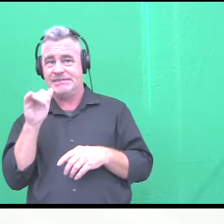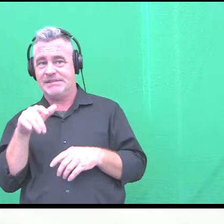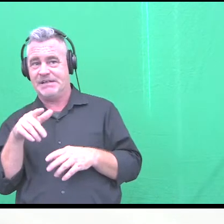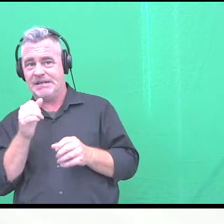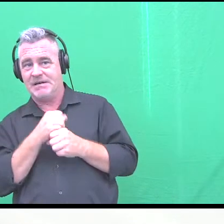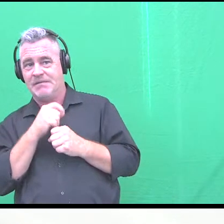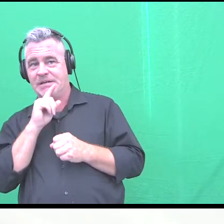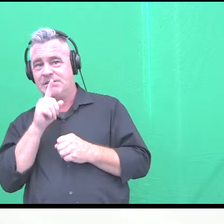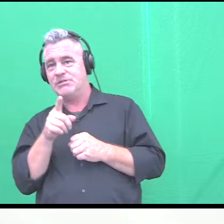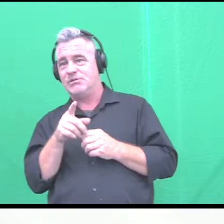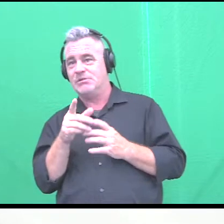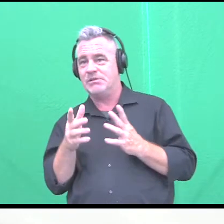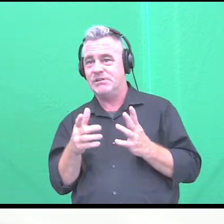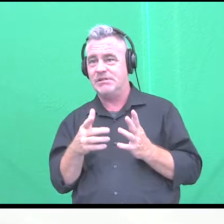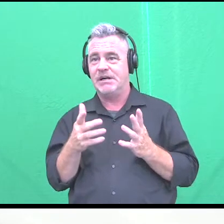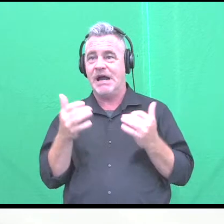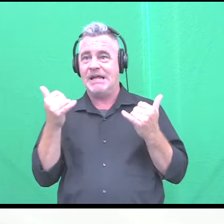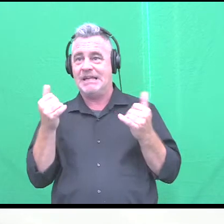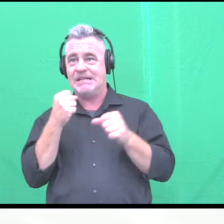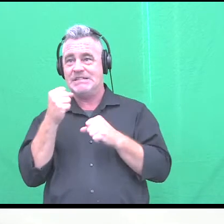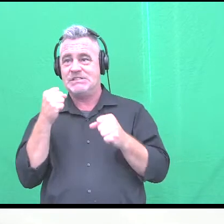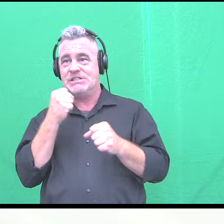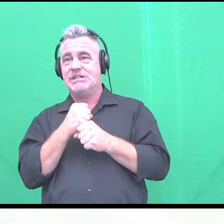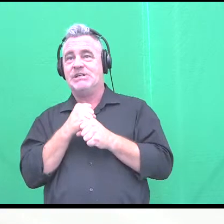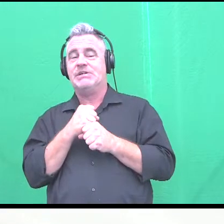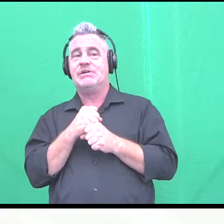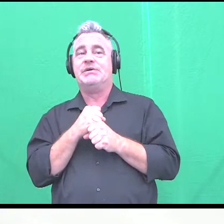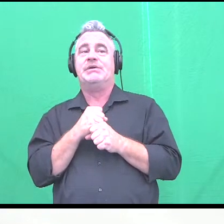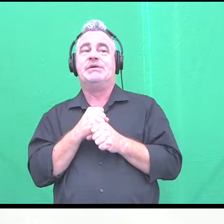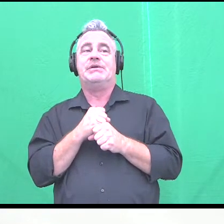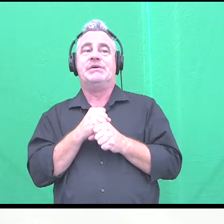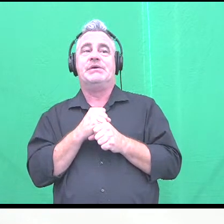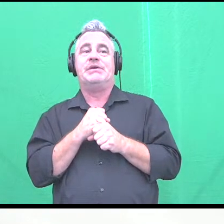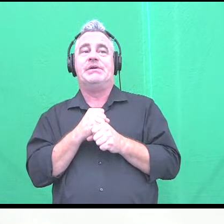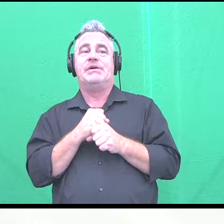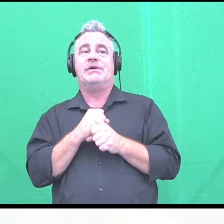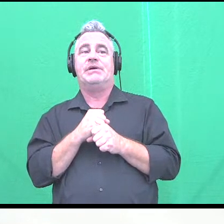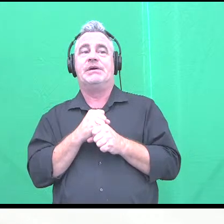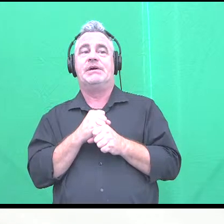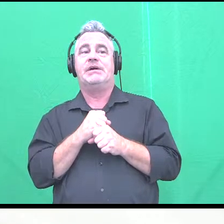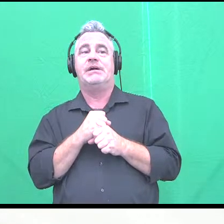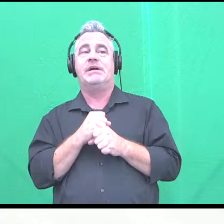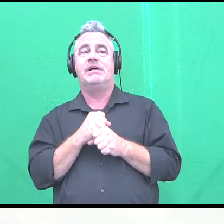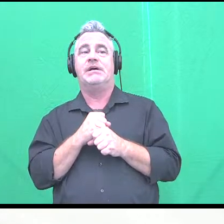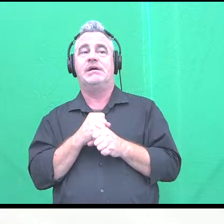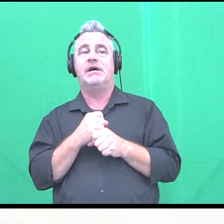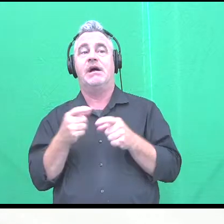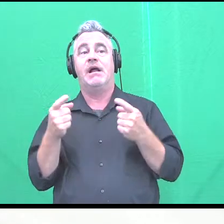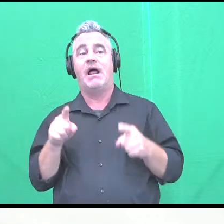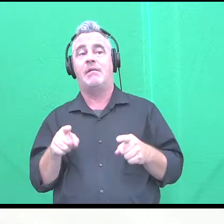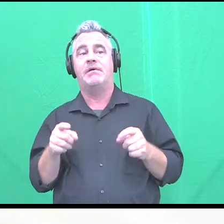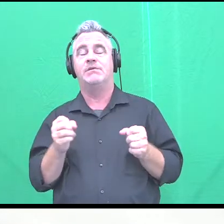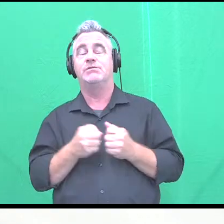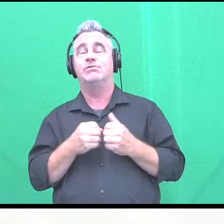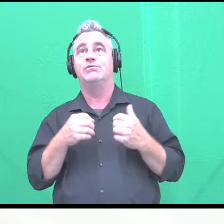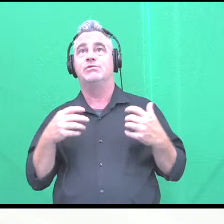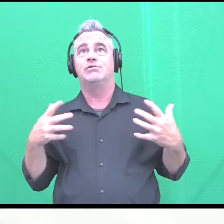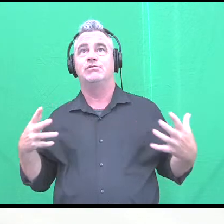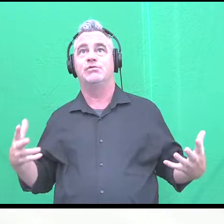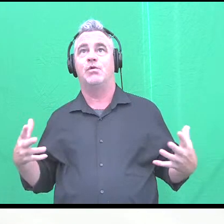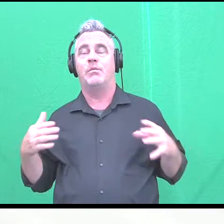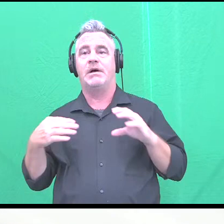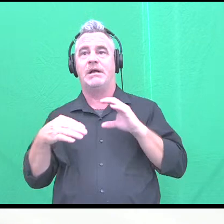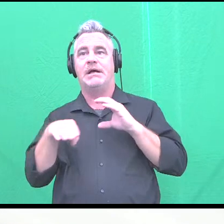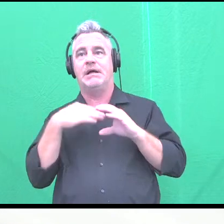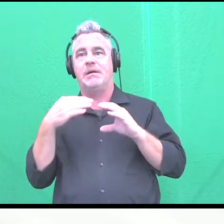sure. And this year, as to be expected, there were way more emails than